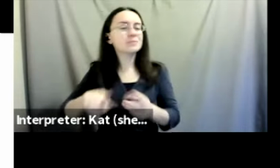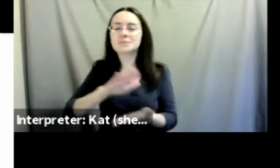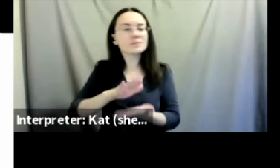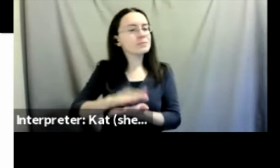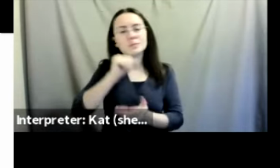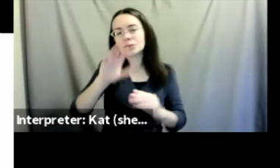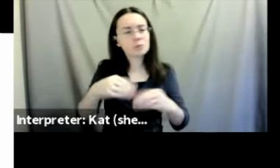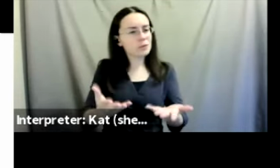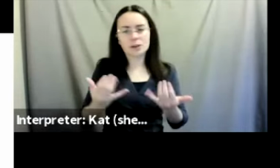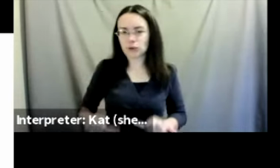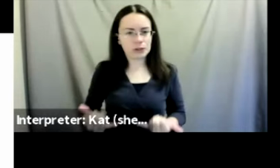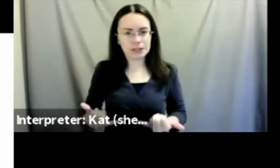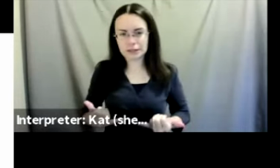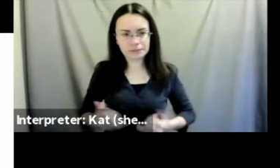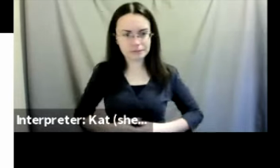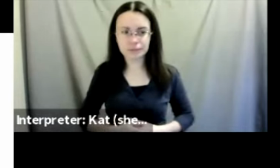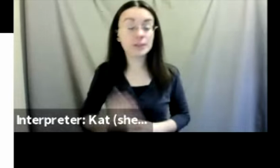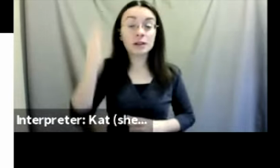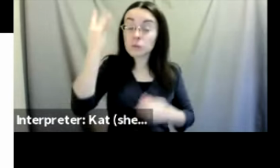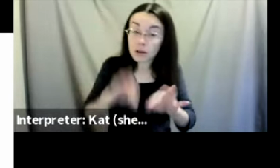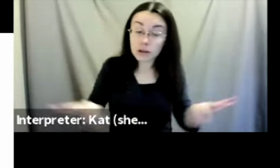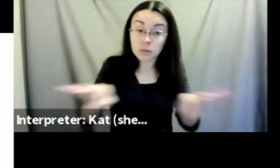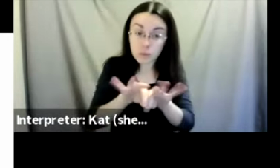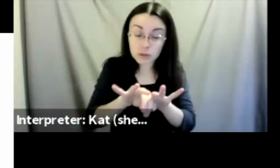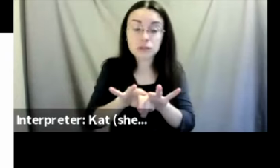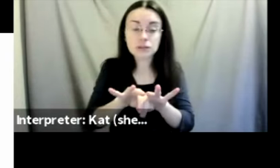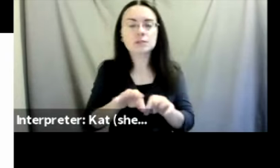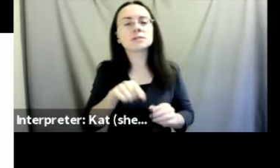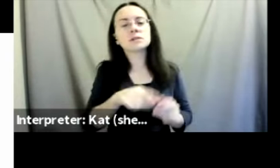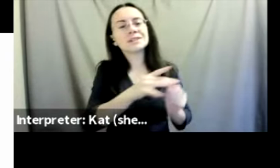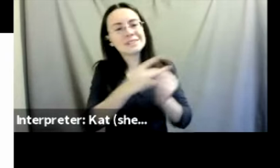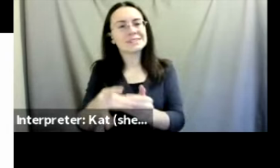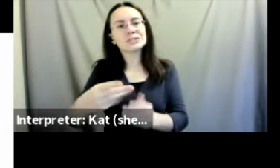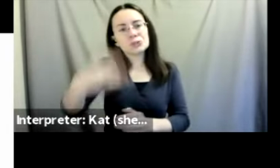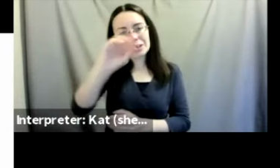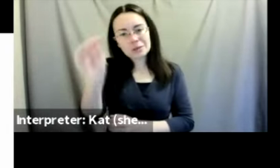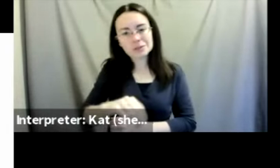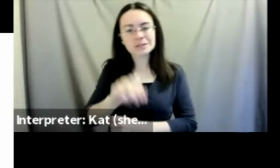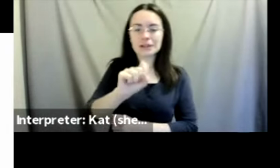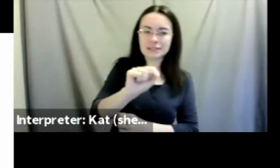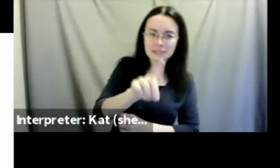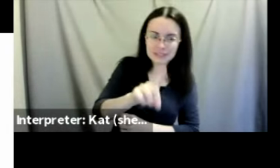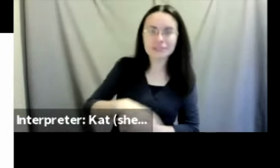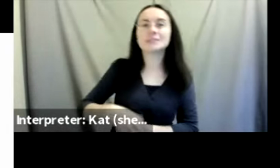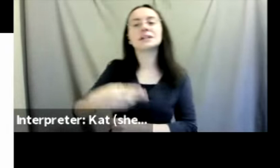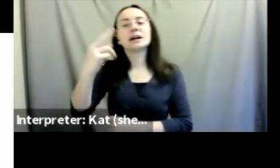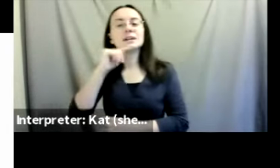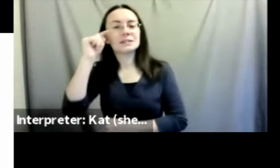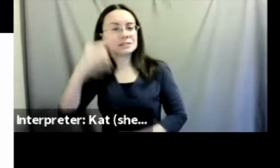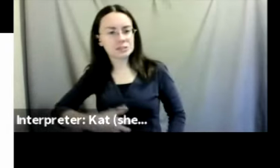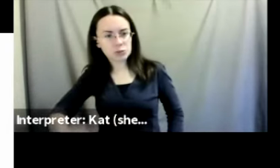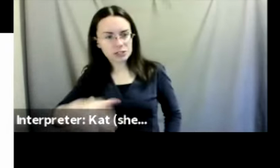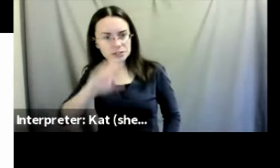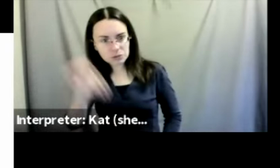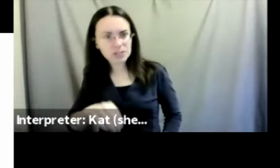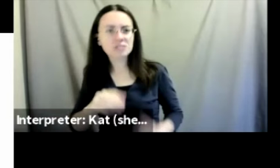now. And the importance of that is high. It leads to high STD rates, high teen pregnancy rates, all of those things.